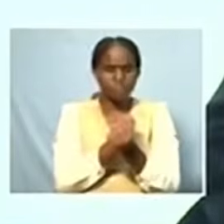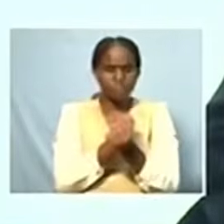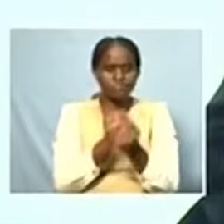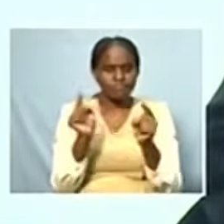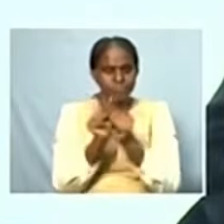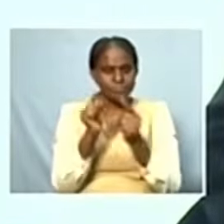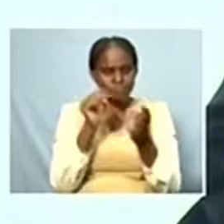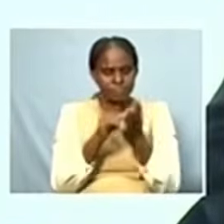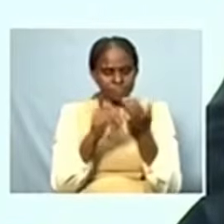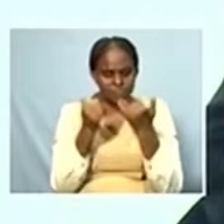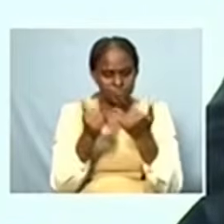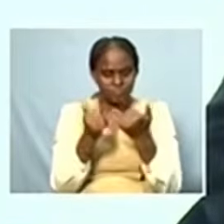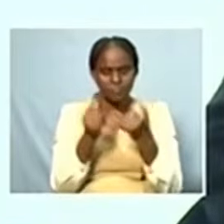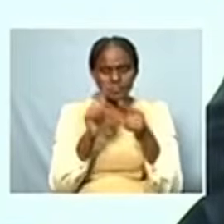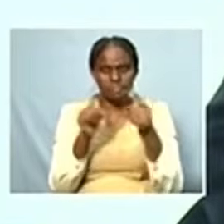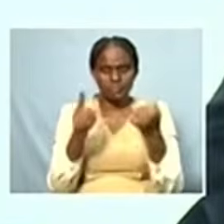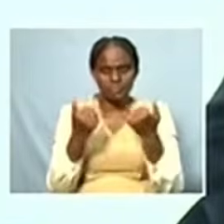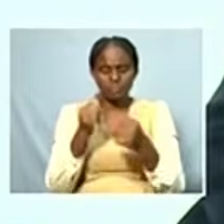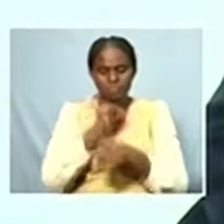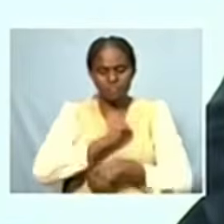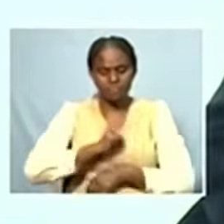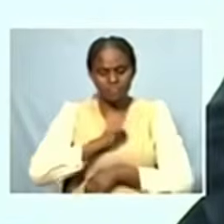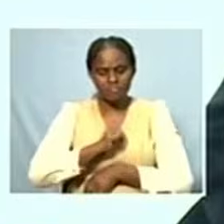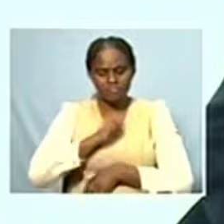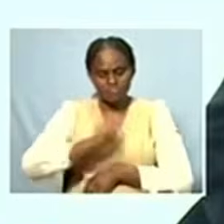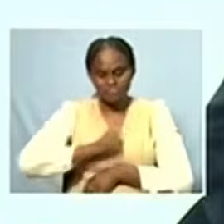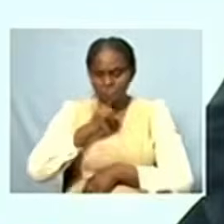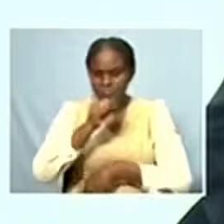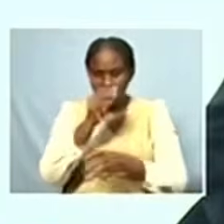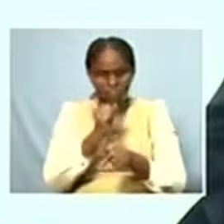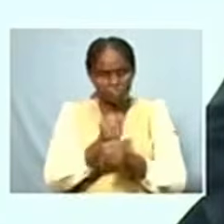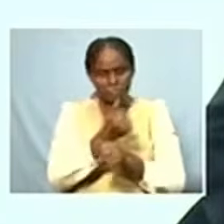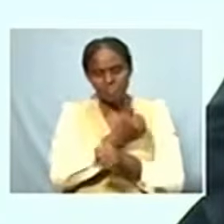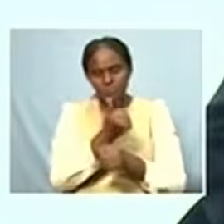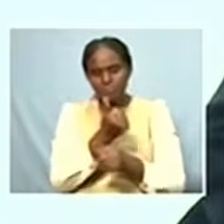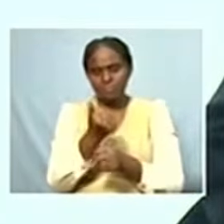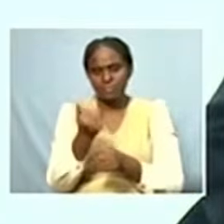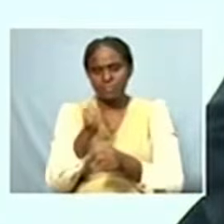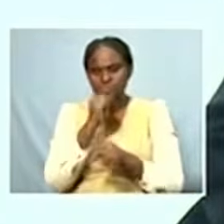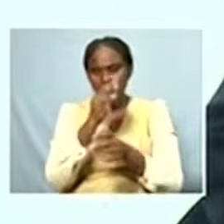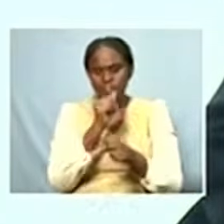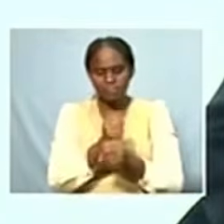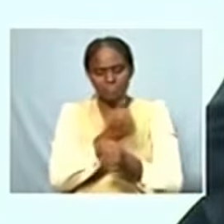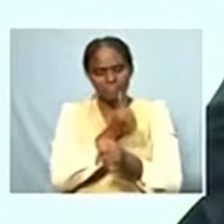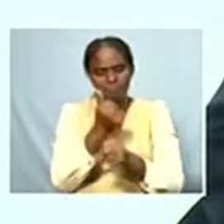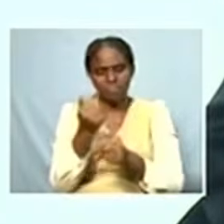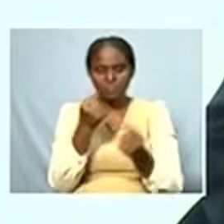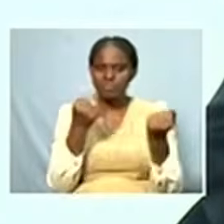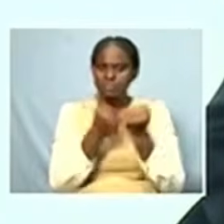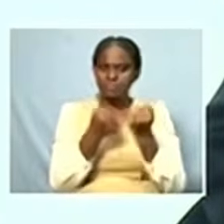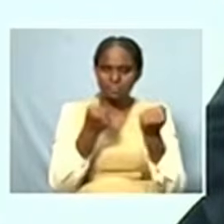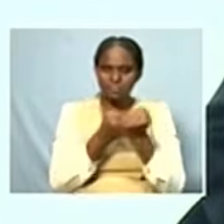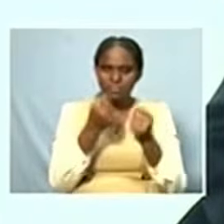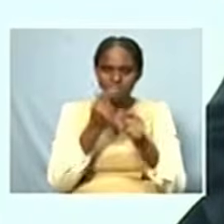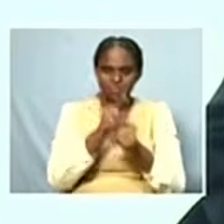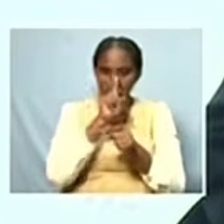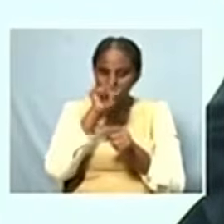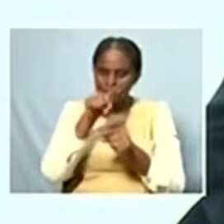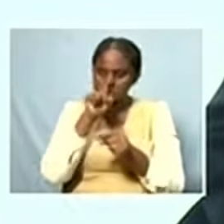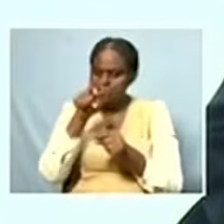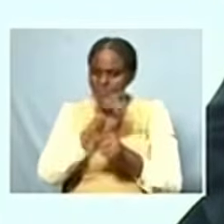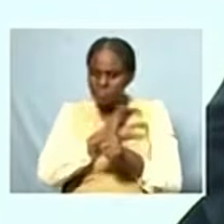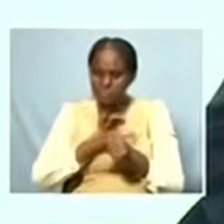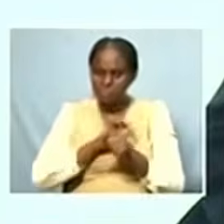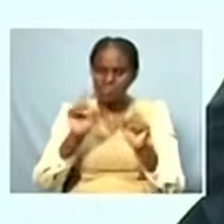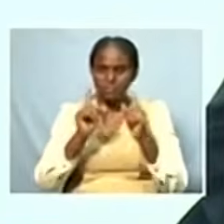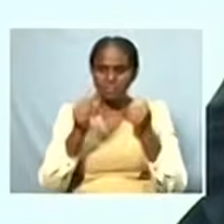and unfortunately we didn't get any favors from the insurance companies where